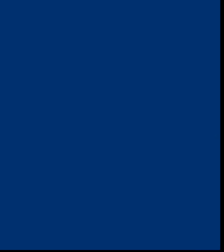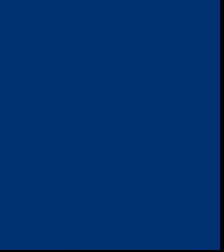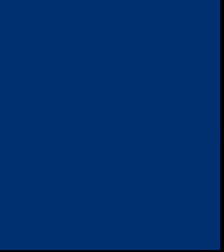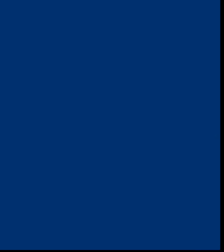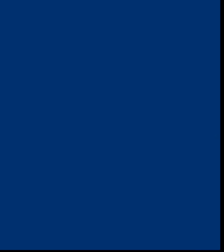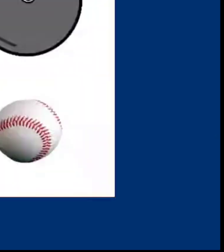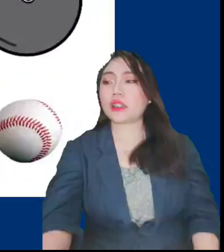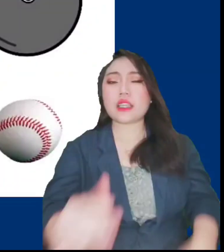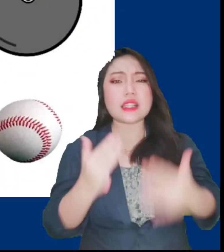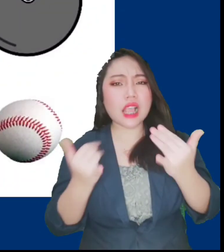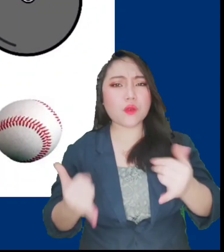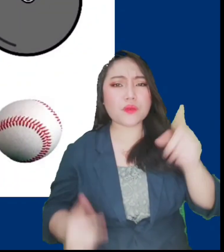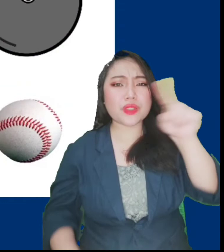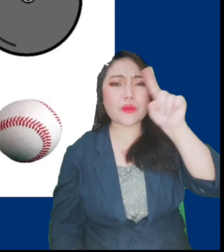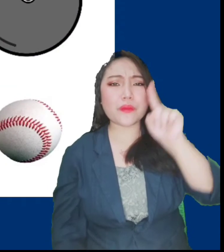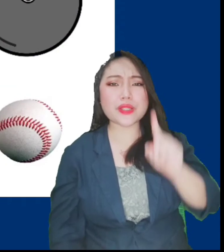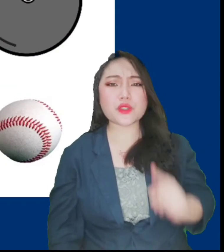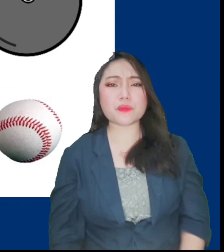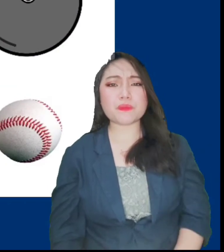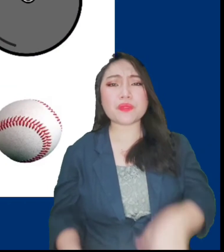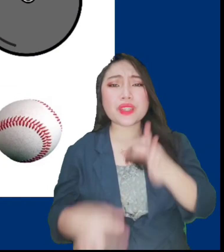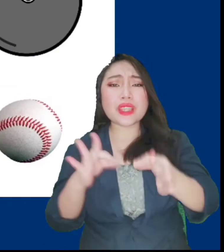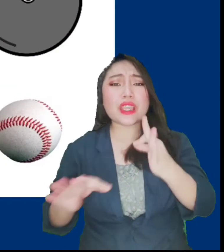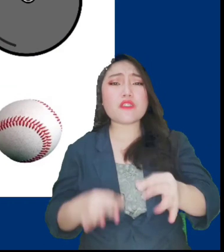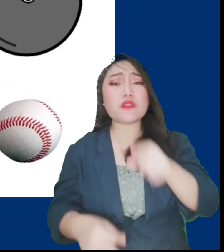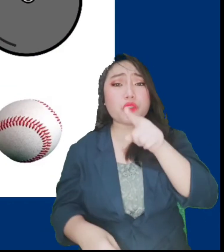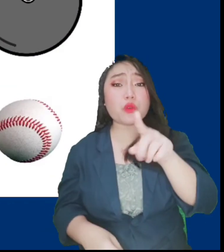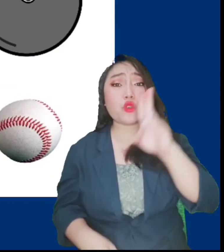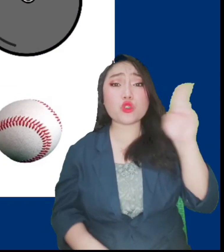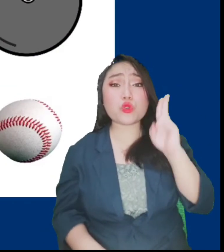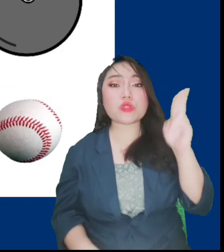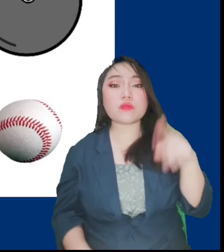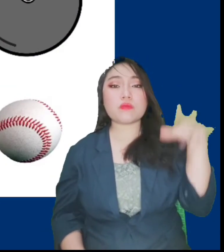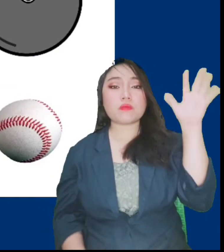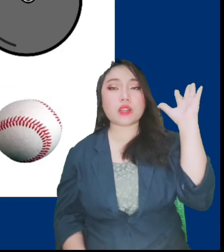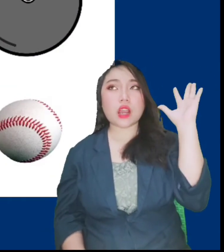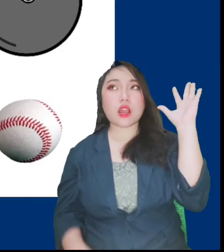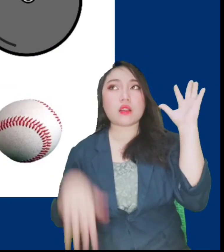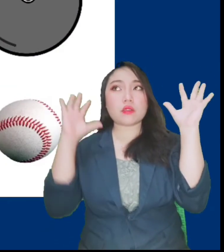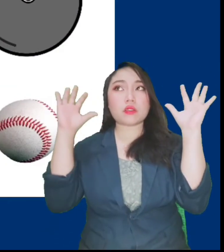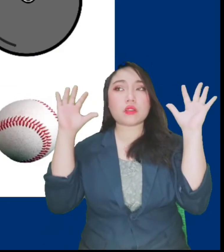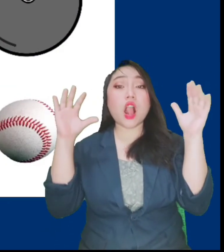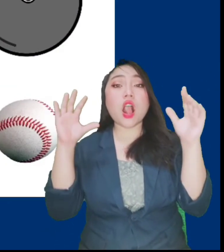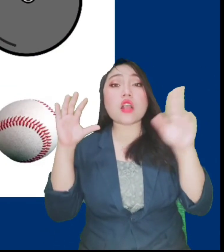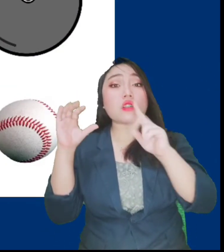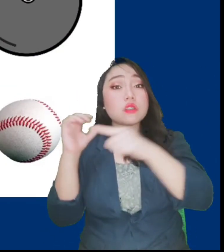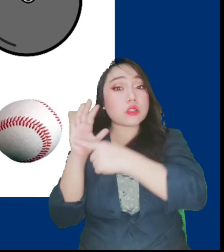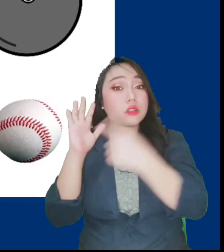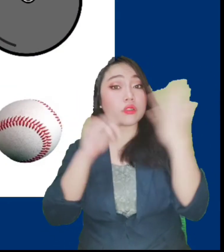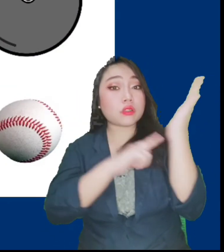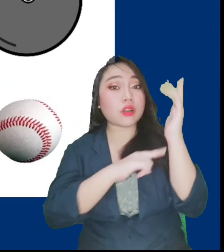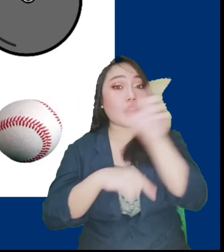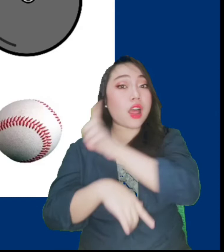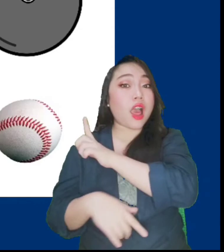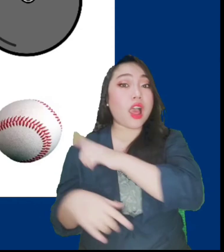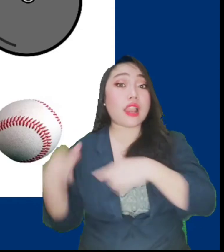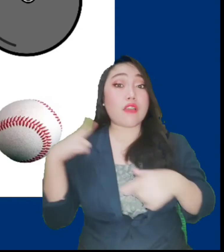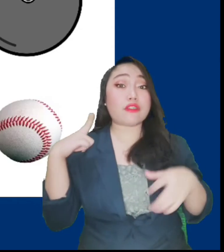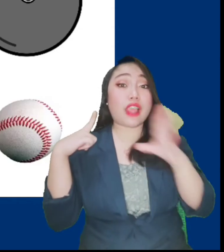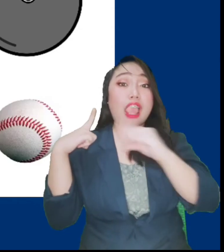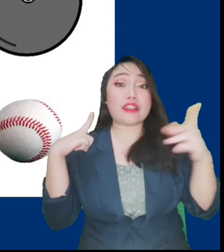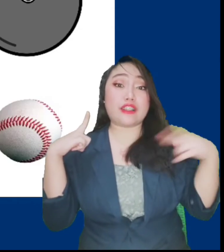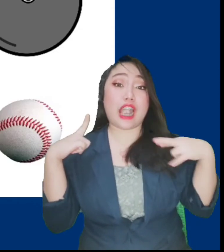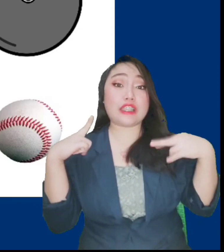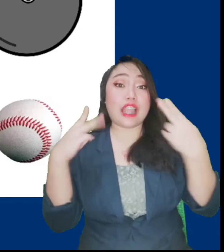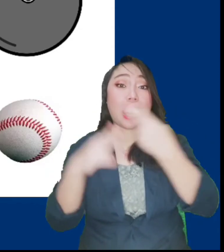Why? Because it's heavy. Now, the question is, if you will throw